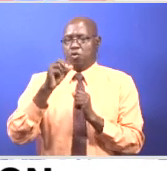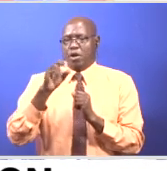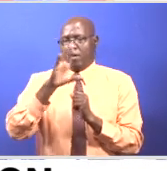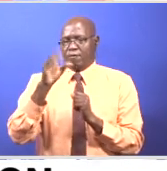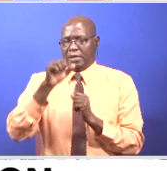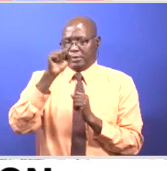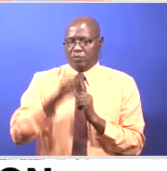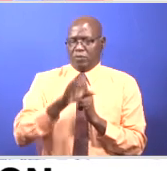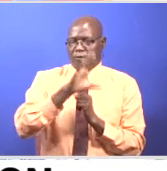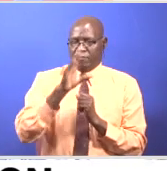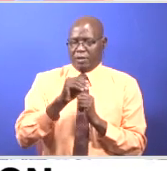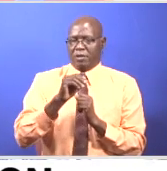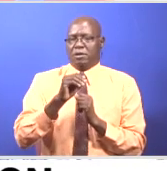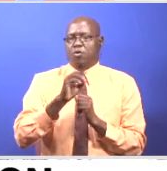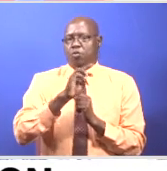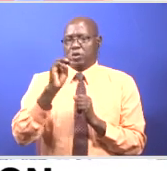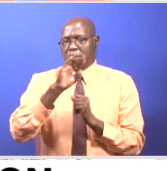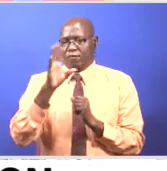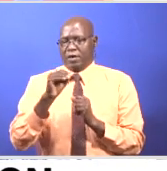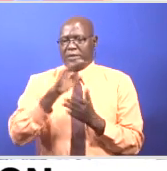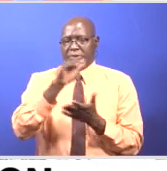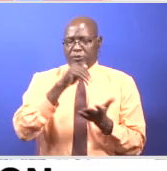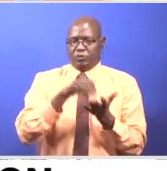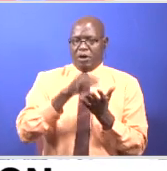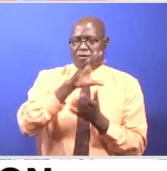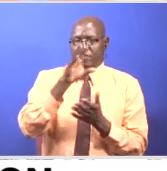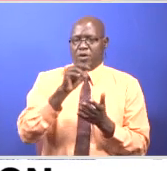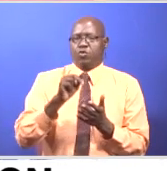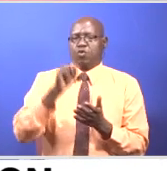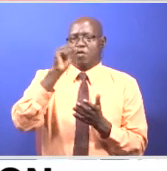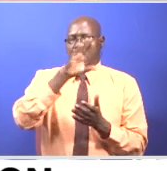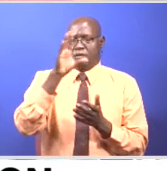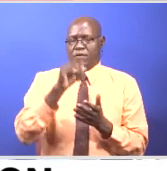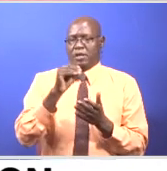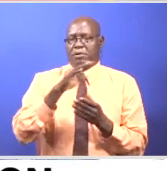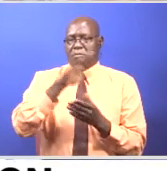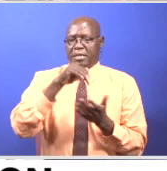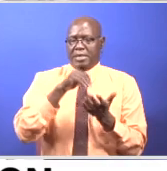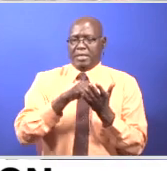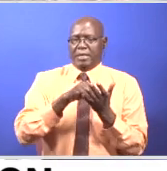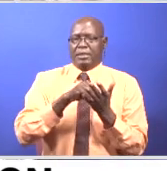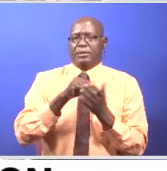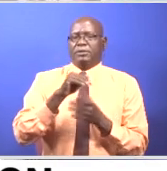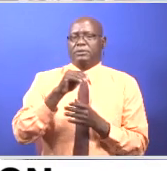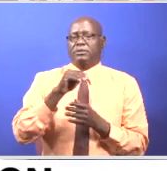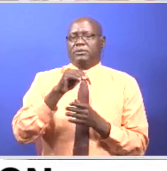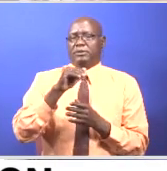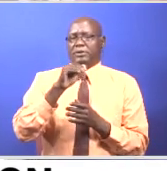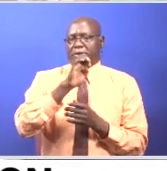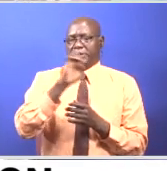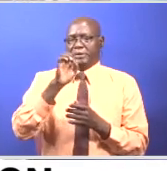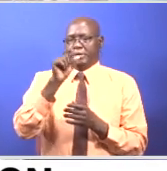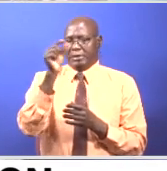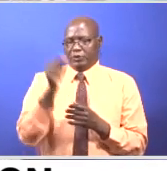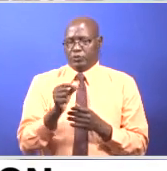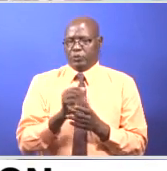Africa, Western Africa, Western and Central Africa, Northern Africa and Middle East regions. Gender-based